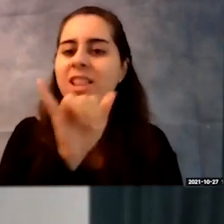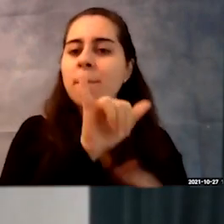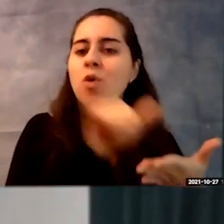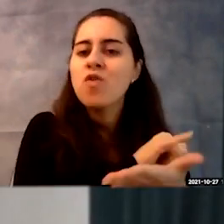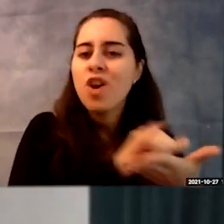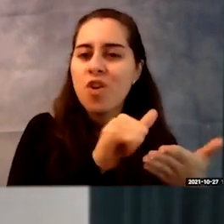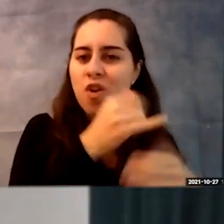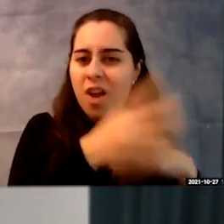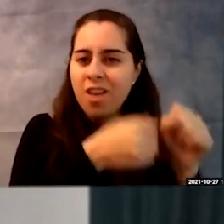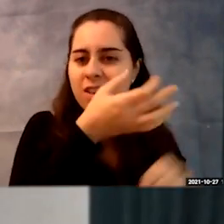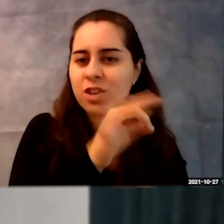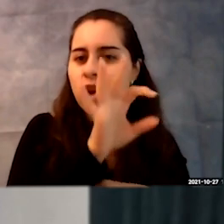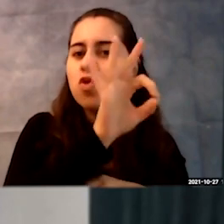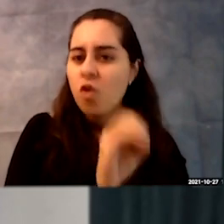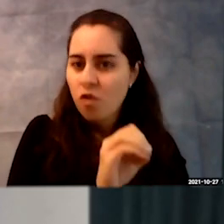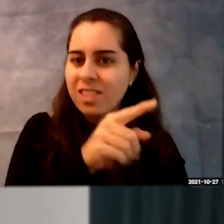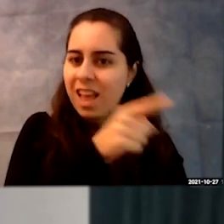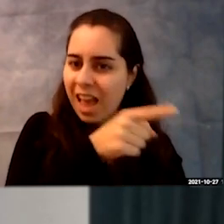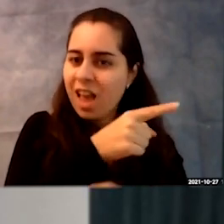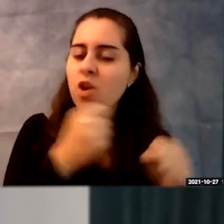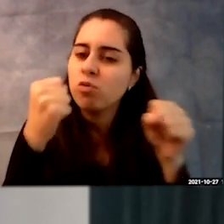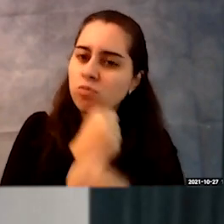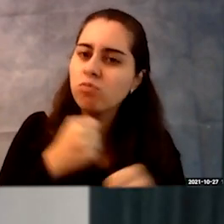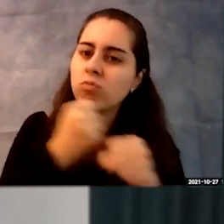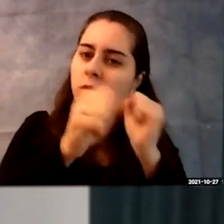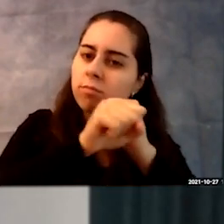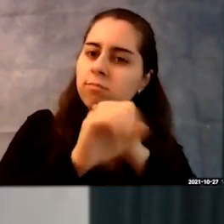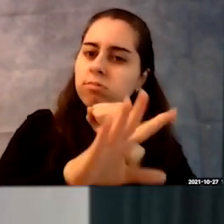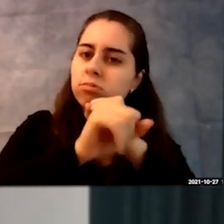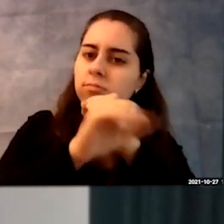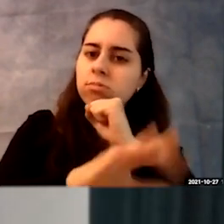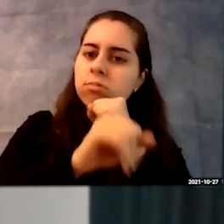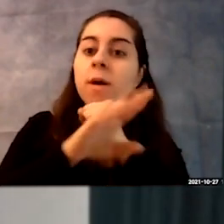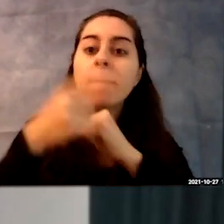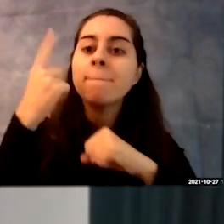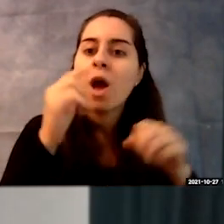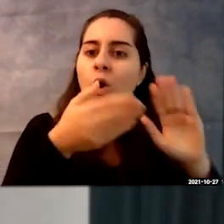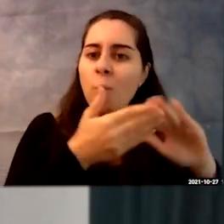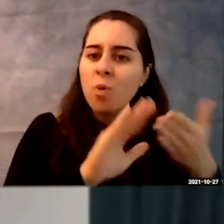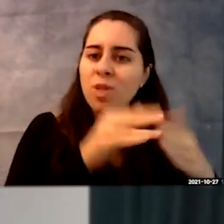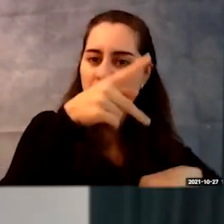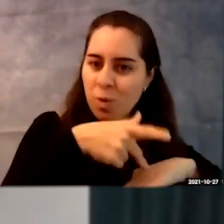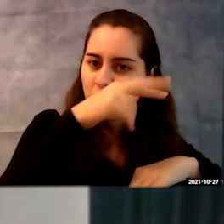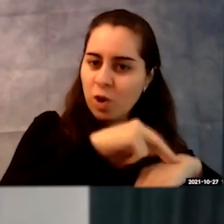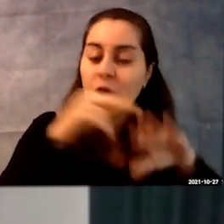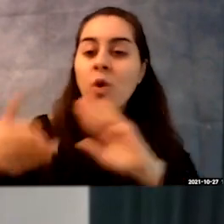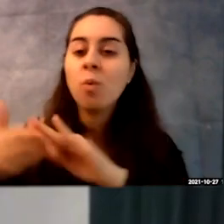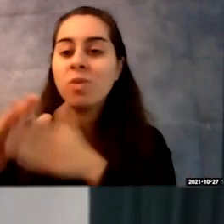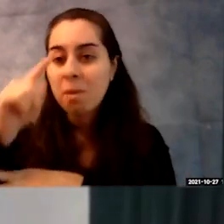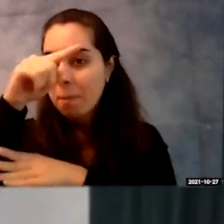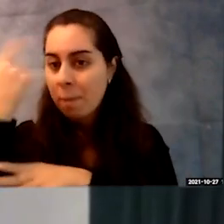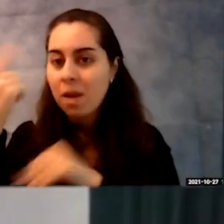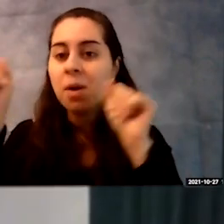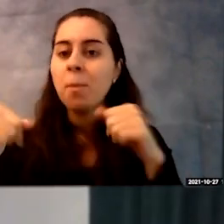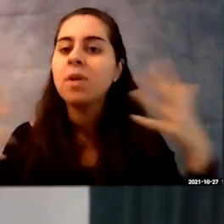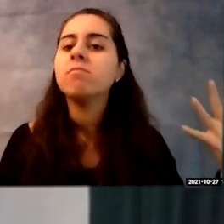their campaigns by bringing the Black and Puerto Rican communities together to unite around the promise of a